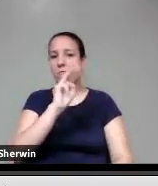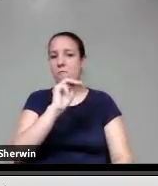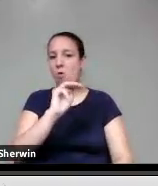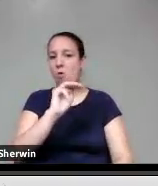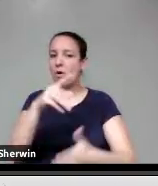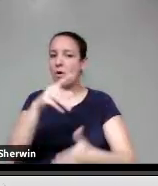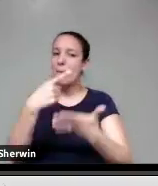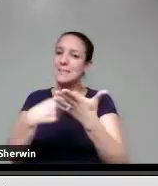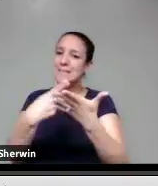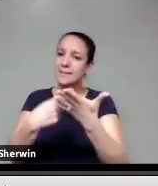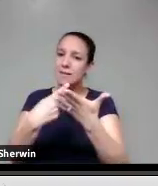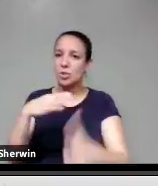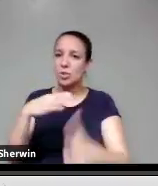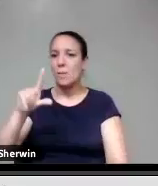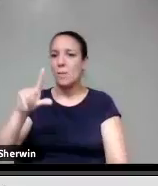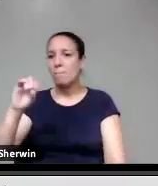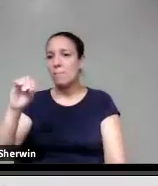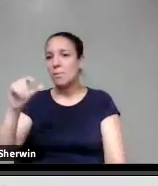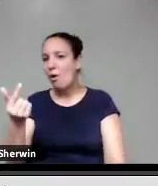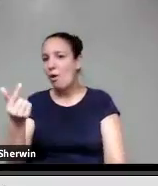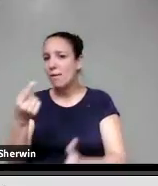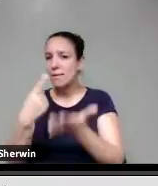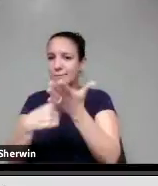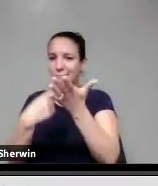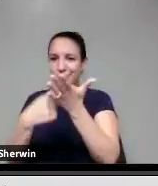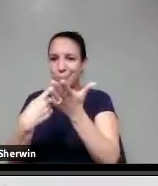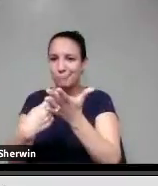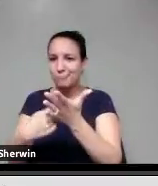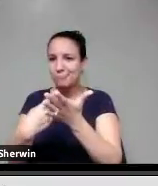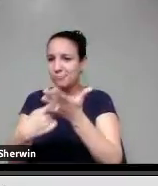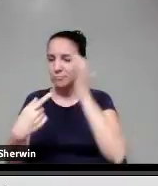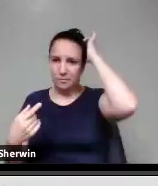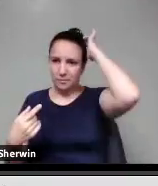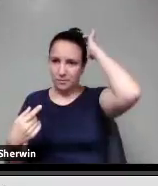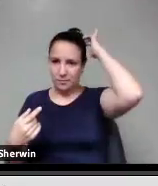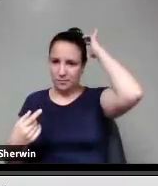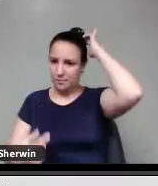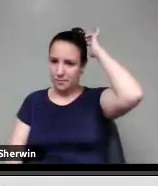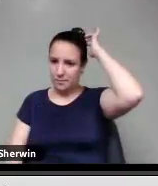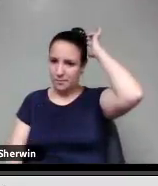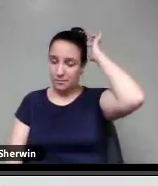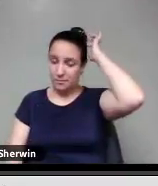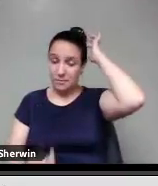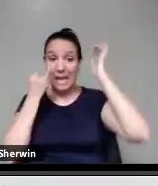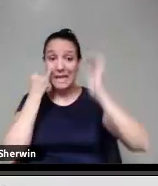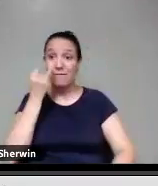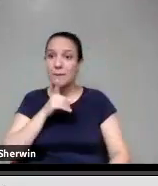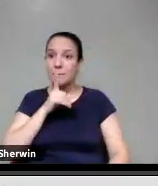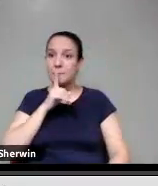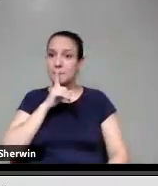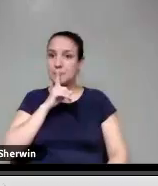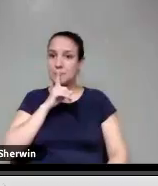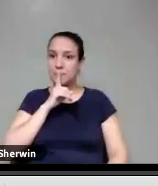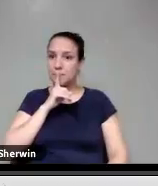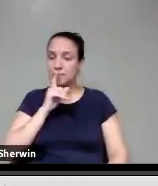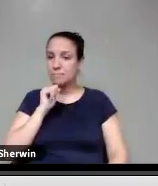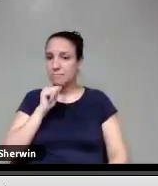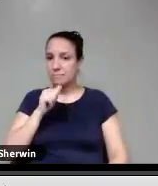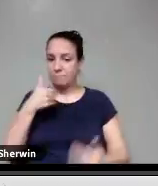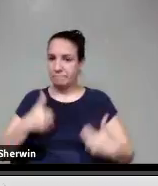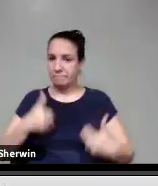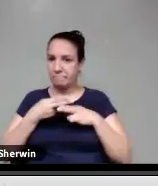discussions, whatever it might be, of something that's out there. And if you can make that anonymous, it's probably even more helpful,